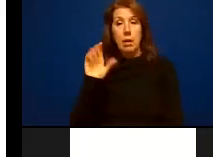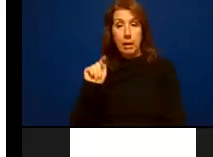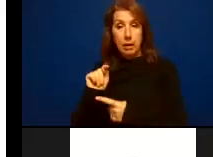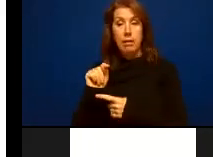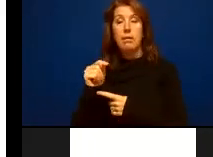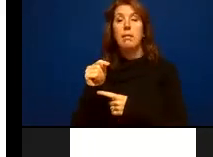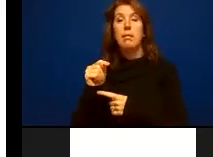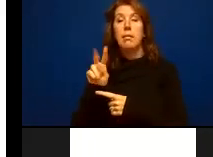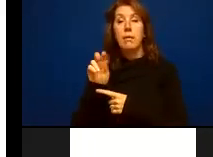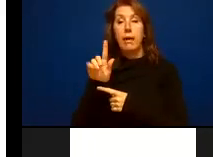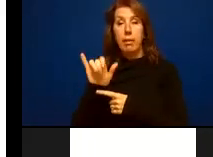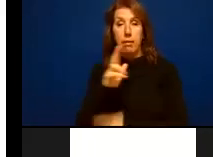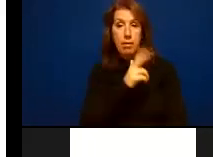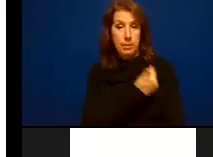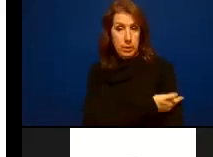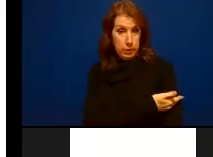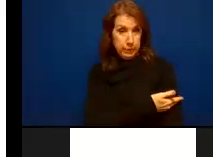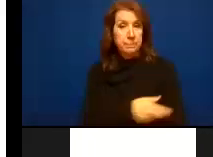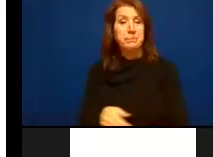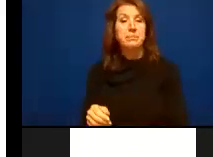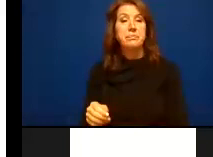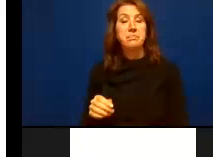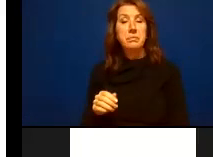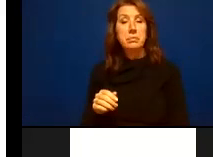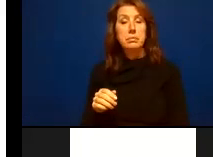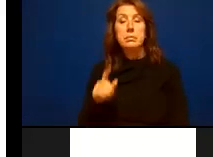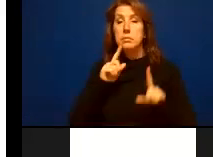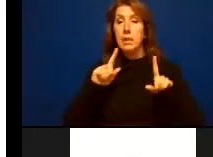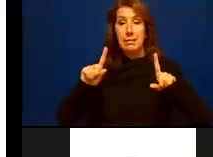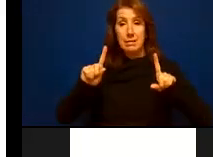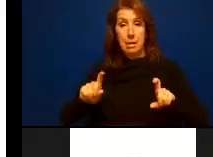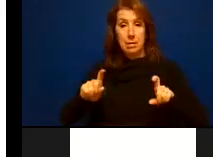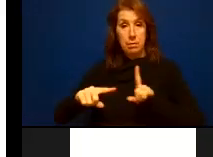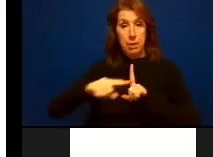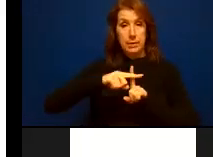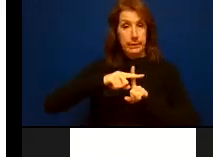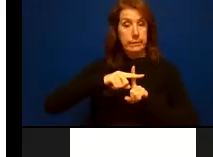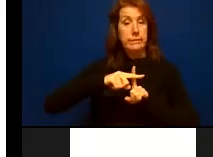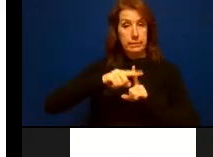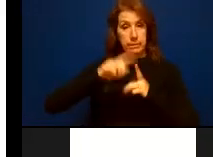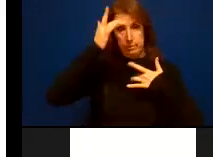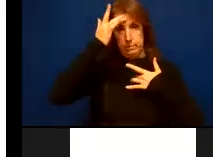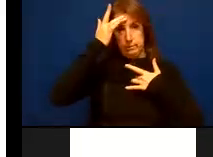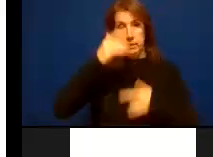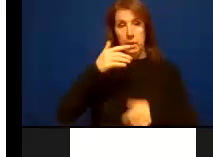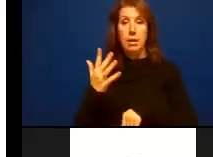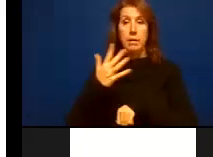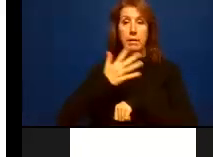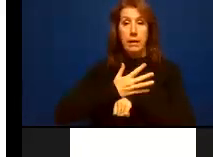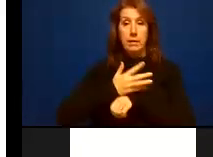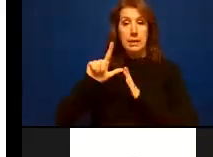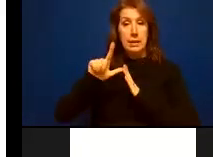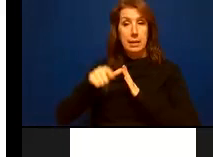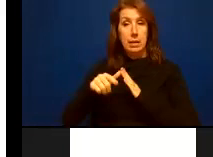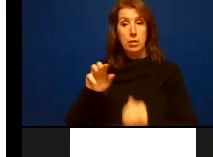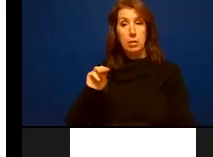state hospital that's located in Middletown, Connecticut, tested positive. 5 days later,